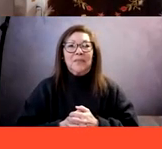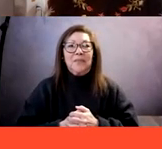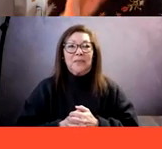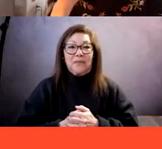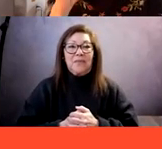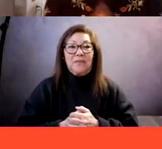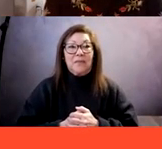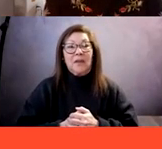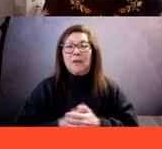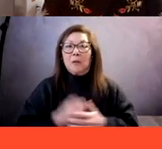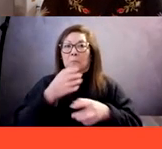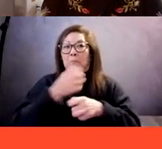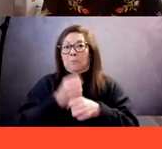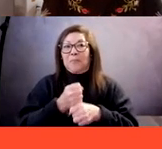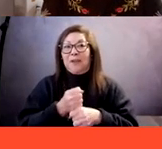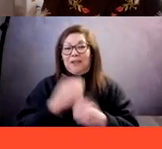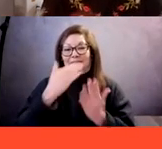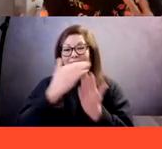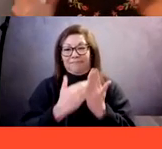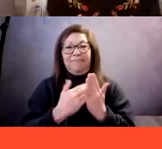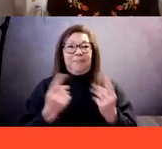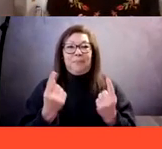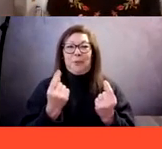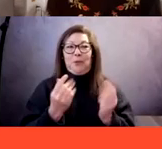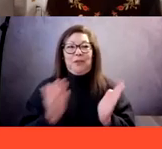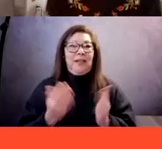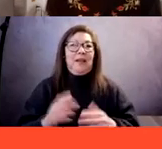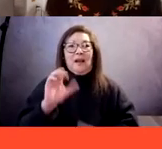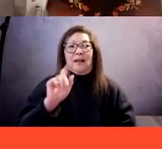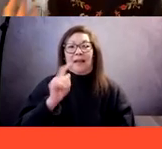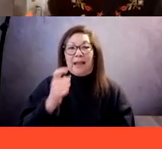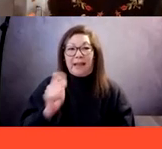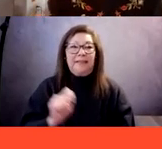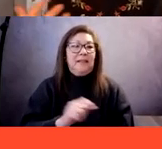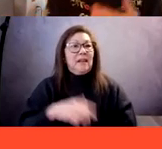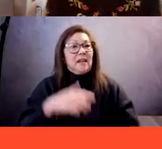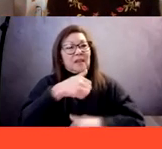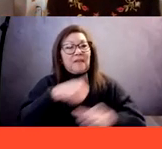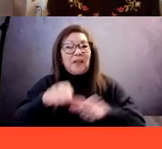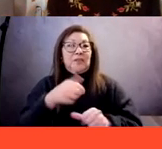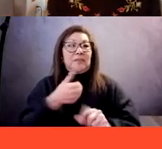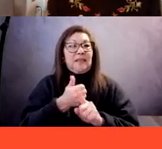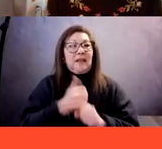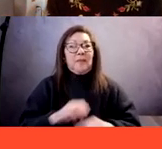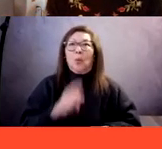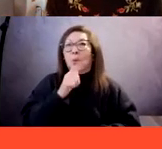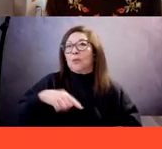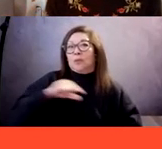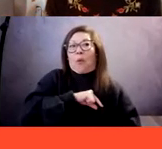Okay, brief agenda today. We'll talk about the context of the fellowship itself, who's